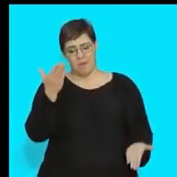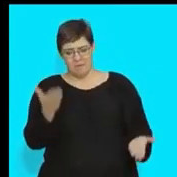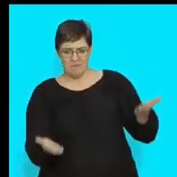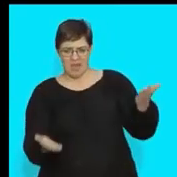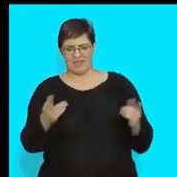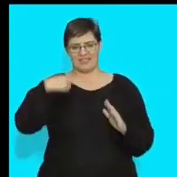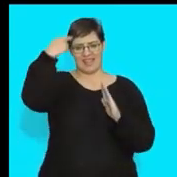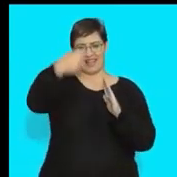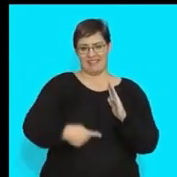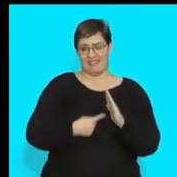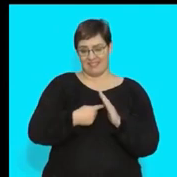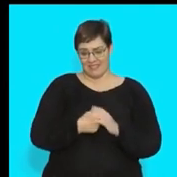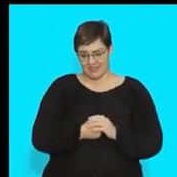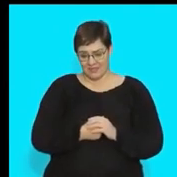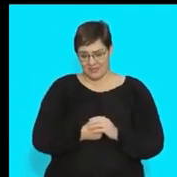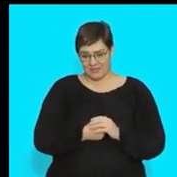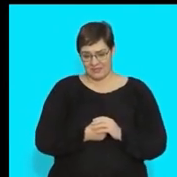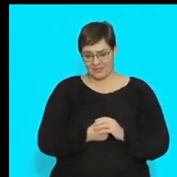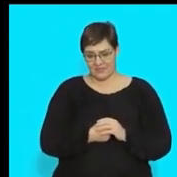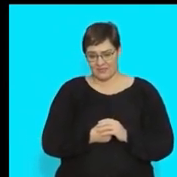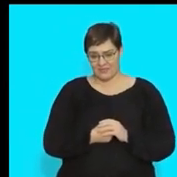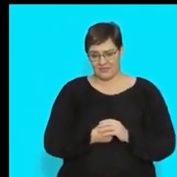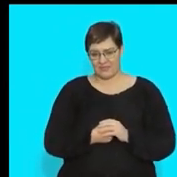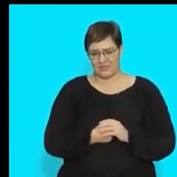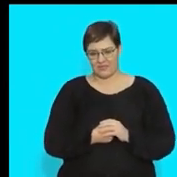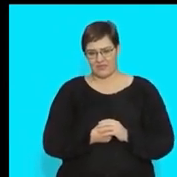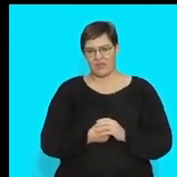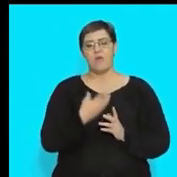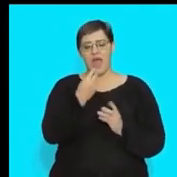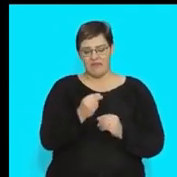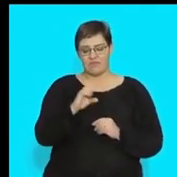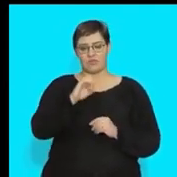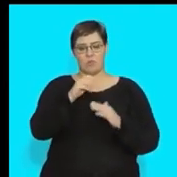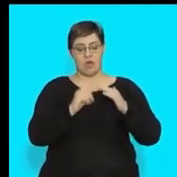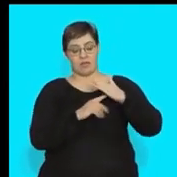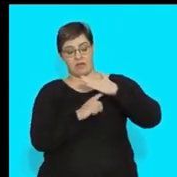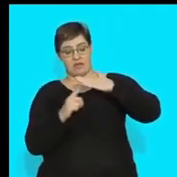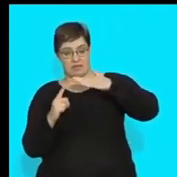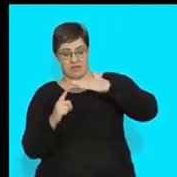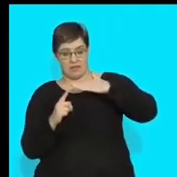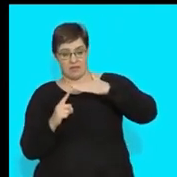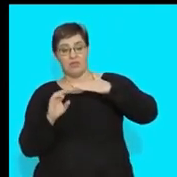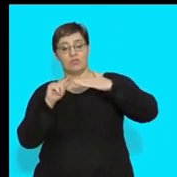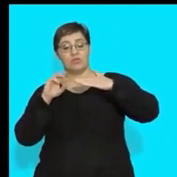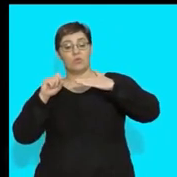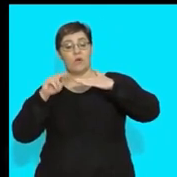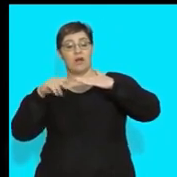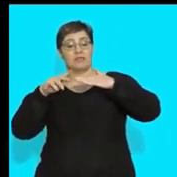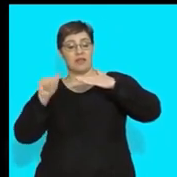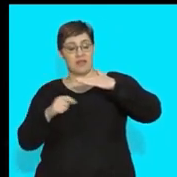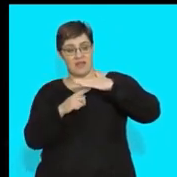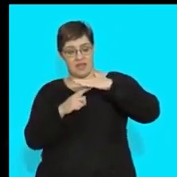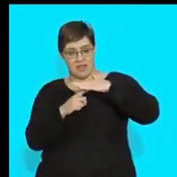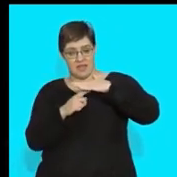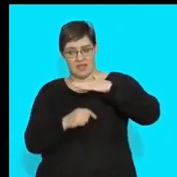in our cycle. So guys, we have, all right, these stomata, and these stomata are, we